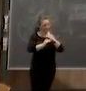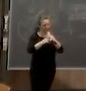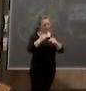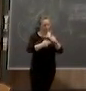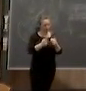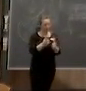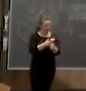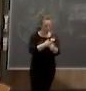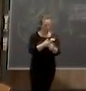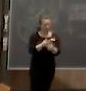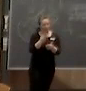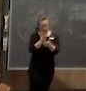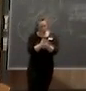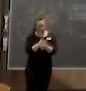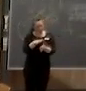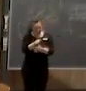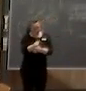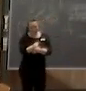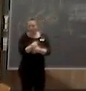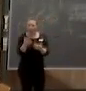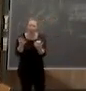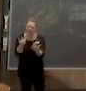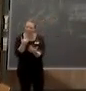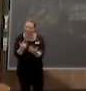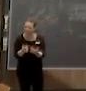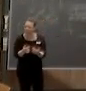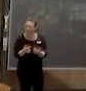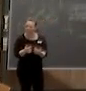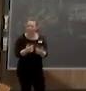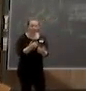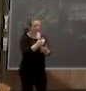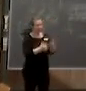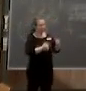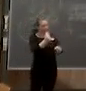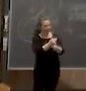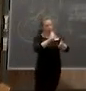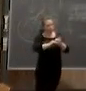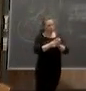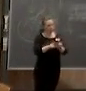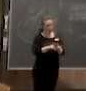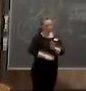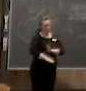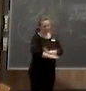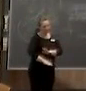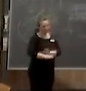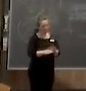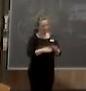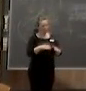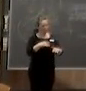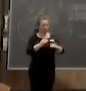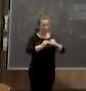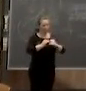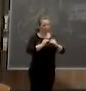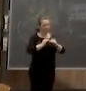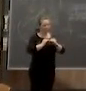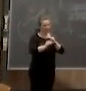a decision-making standardization process. Come again. You're creating a system that's based on operating standard operating